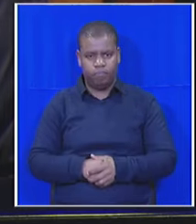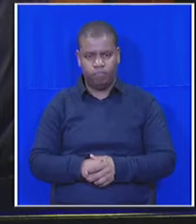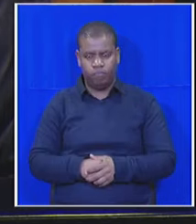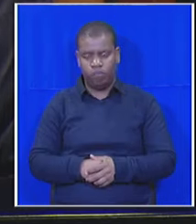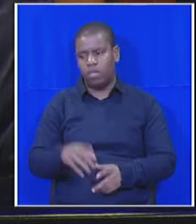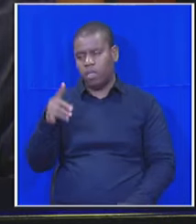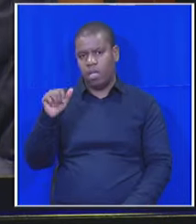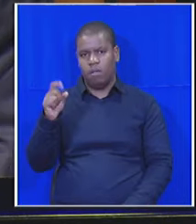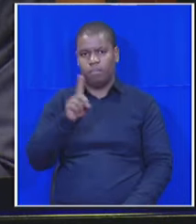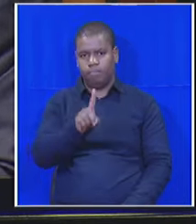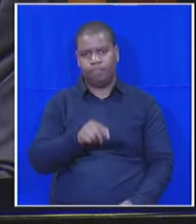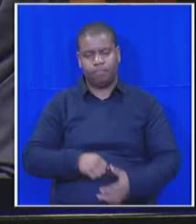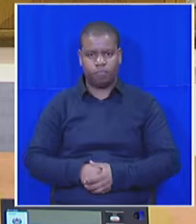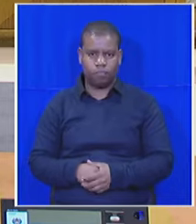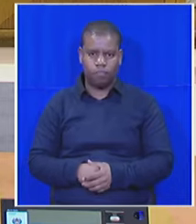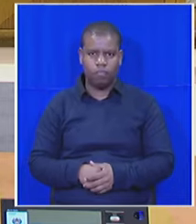DA.